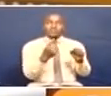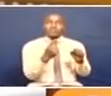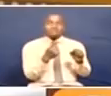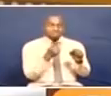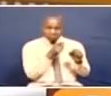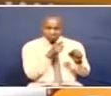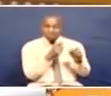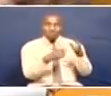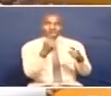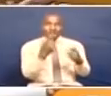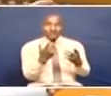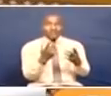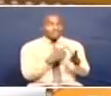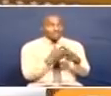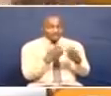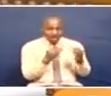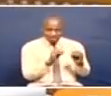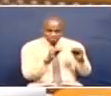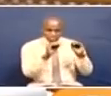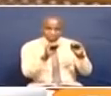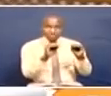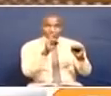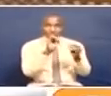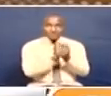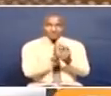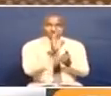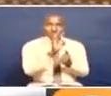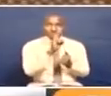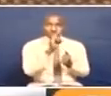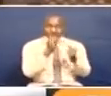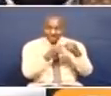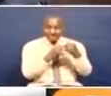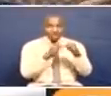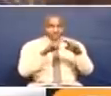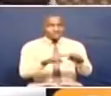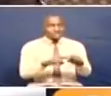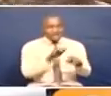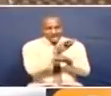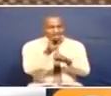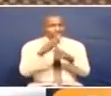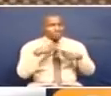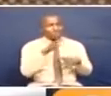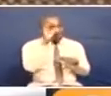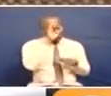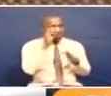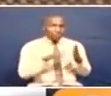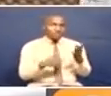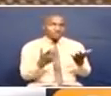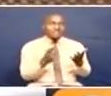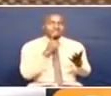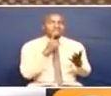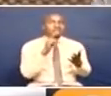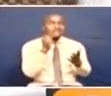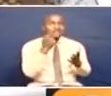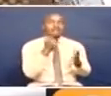personally. We have then moved up to 2013, 2008. We sit down and we ask Kenyans, what are their views? They say, Kenyans